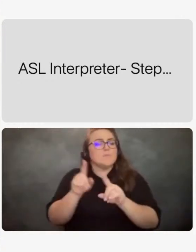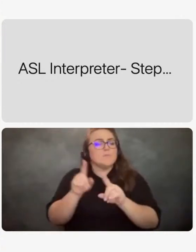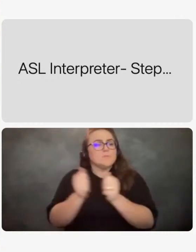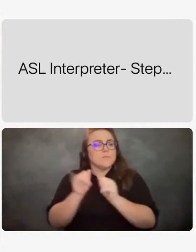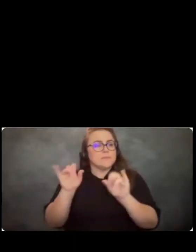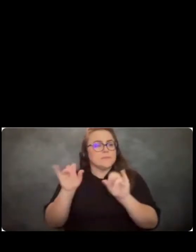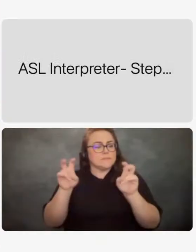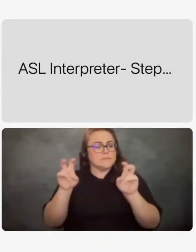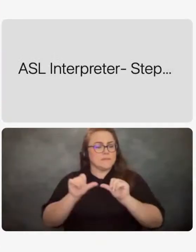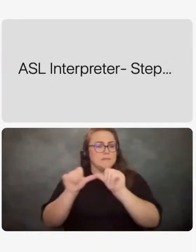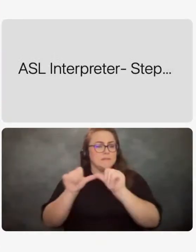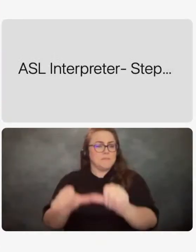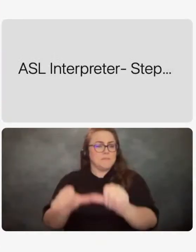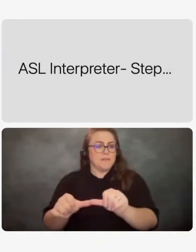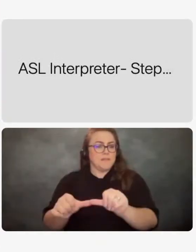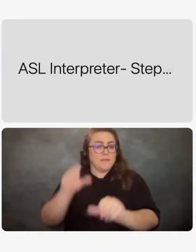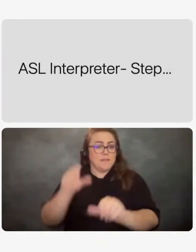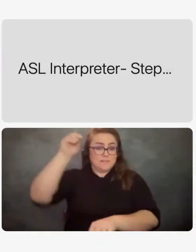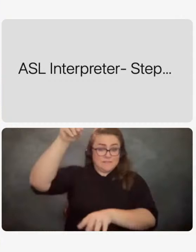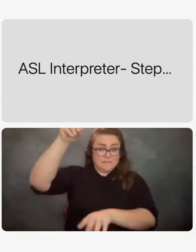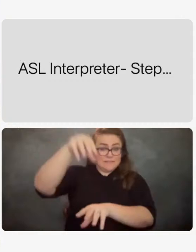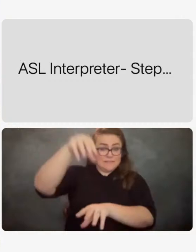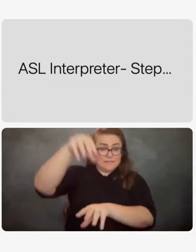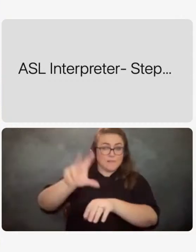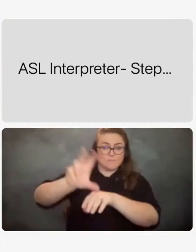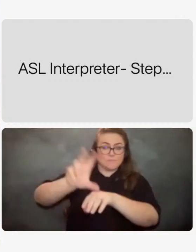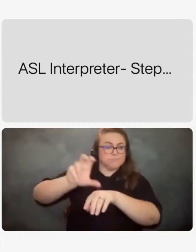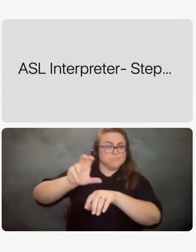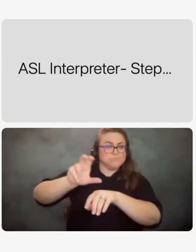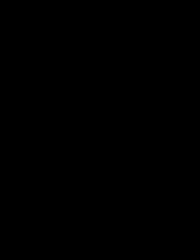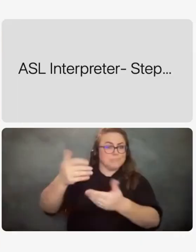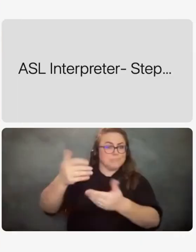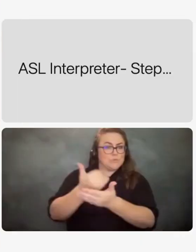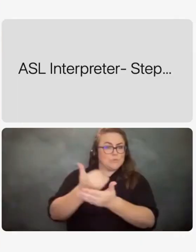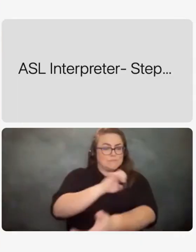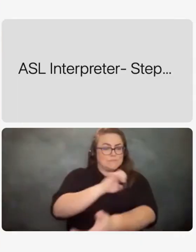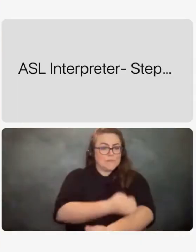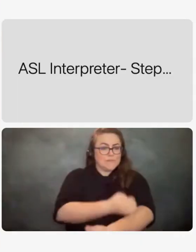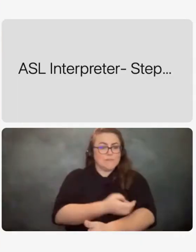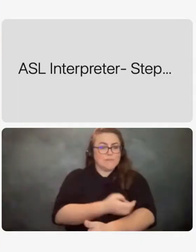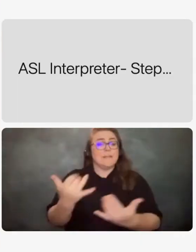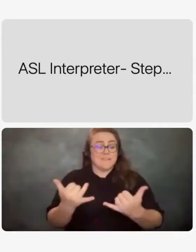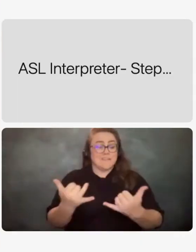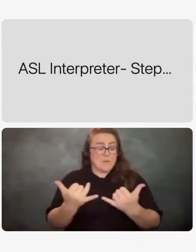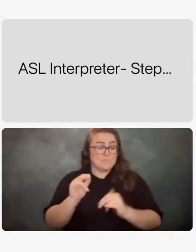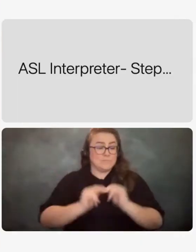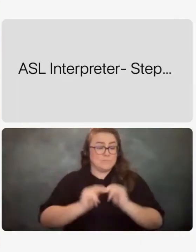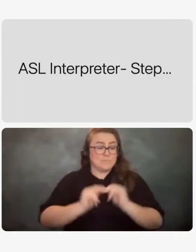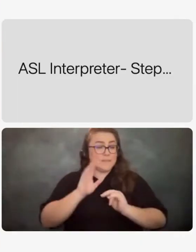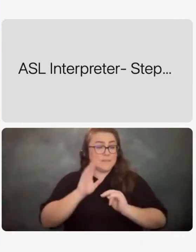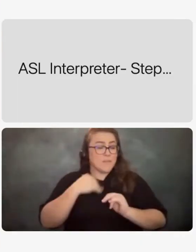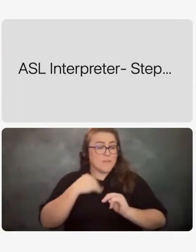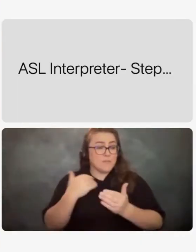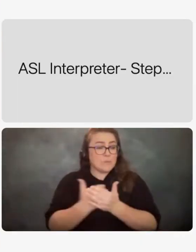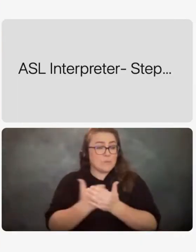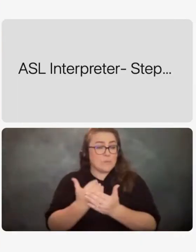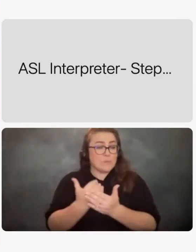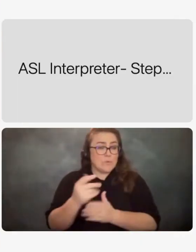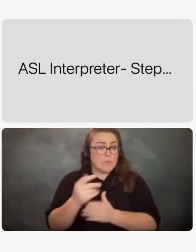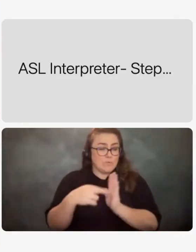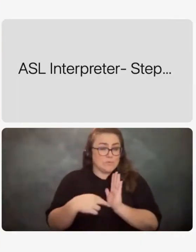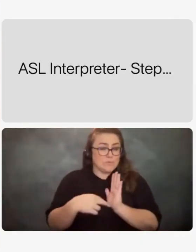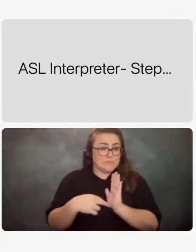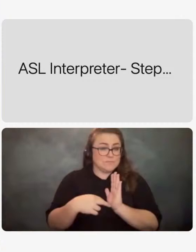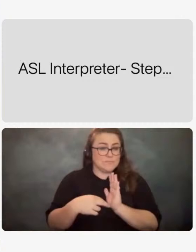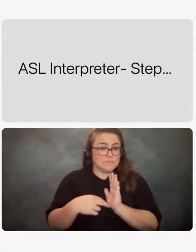requirement coming down at the end of the year. There's going to be a new building code adapted by the Division of the State Architect that's going to require PV,